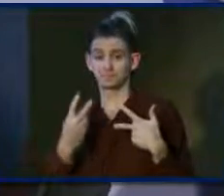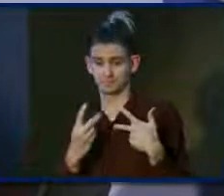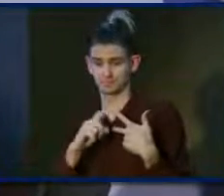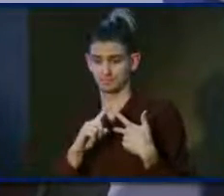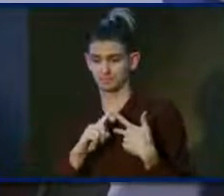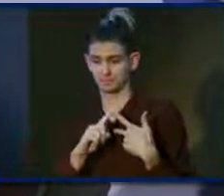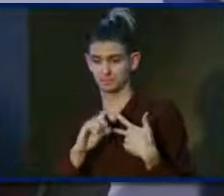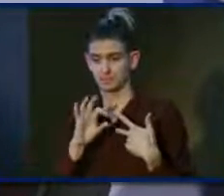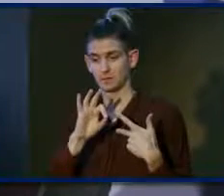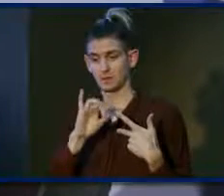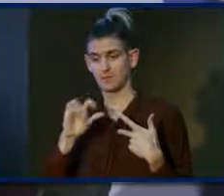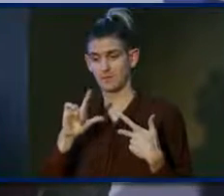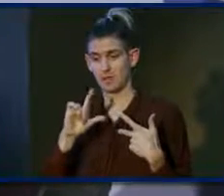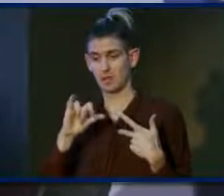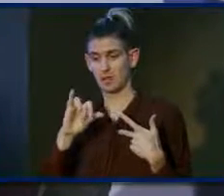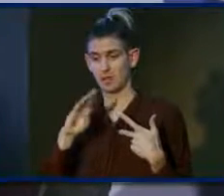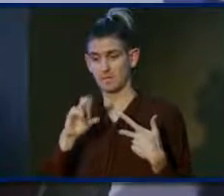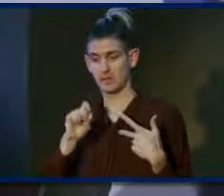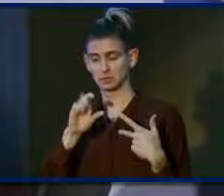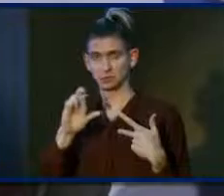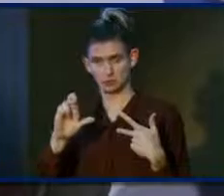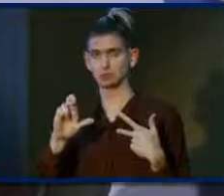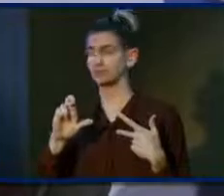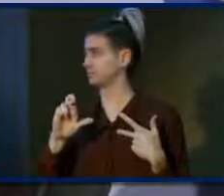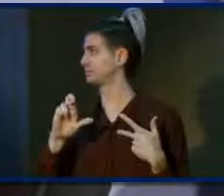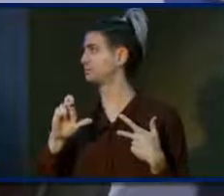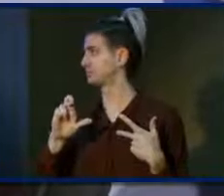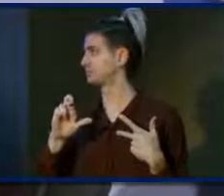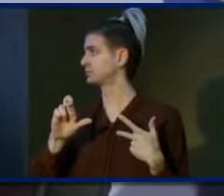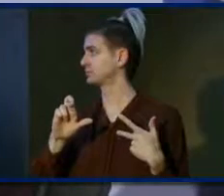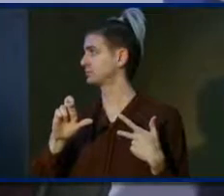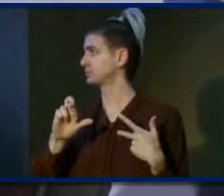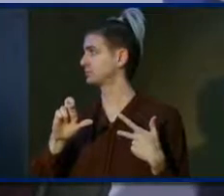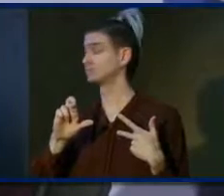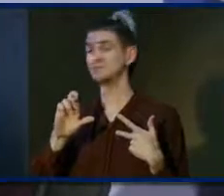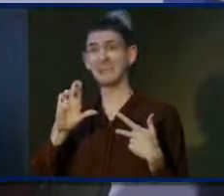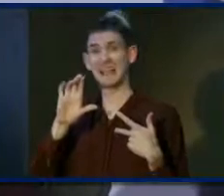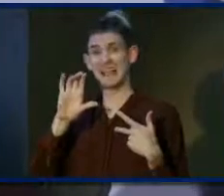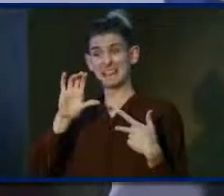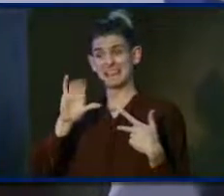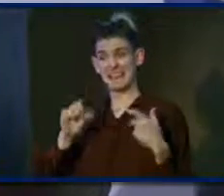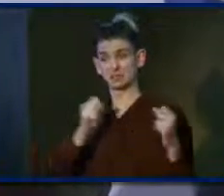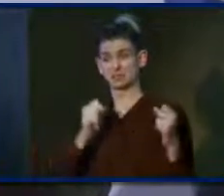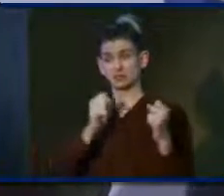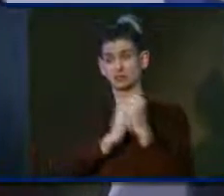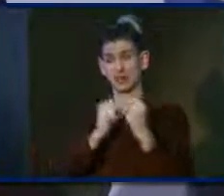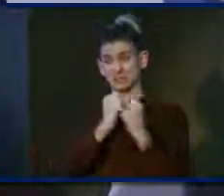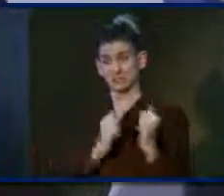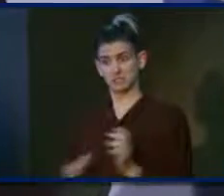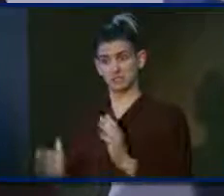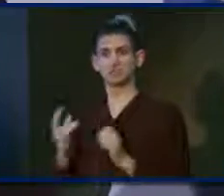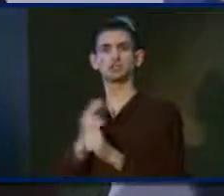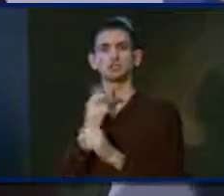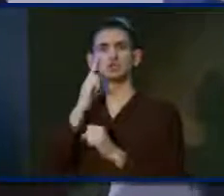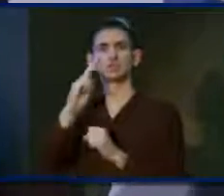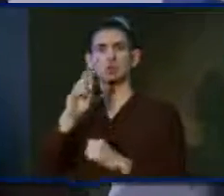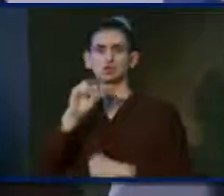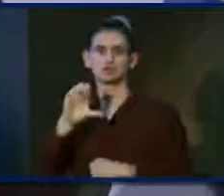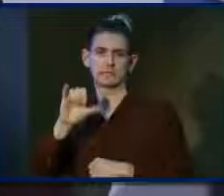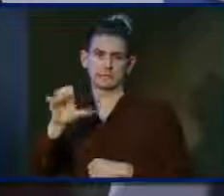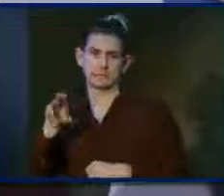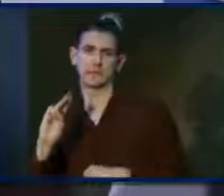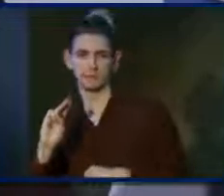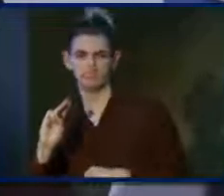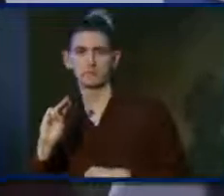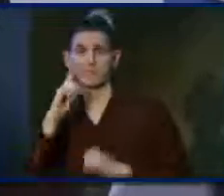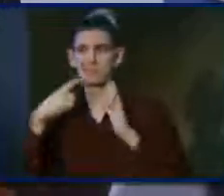that the filibuster has always been, or frankly often has been used as a racist instrument. If you think about how it's been used in the civil rights context,